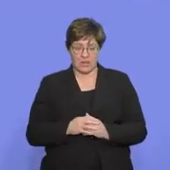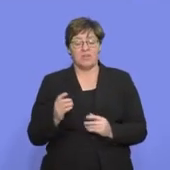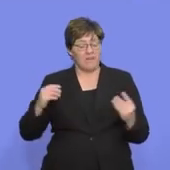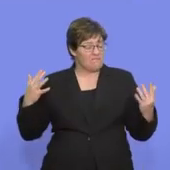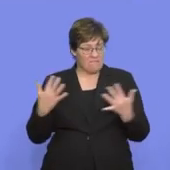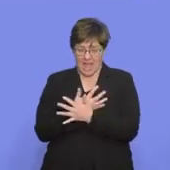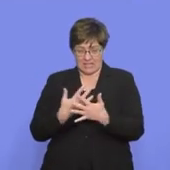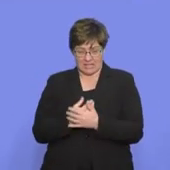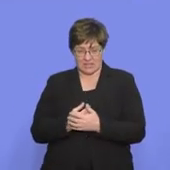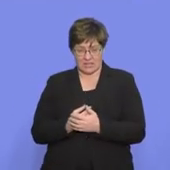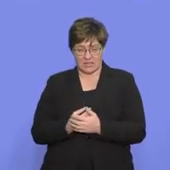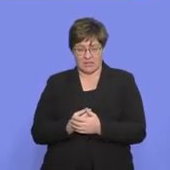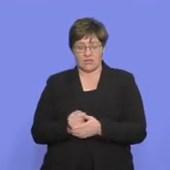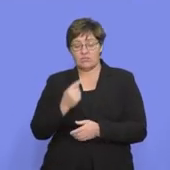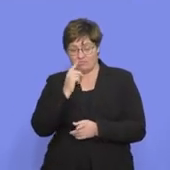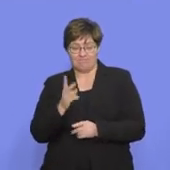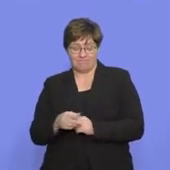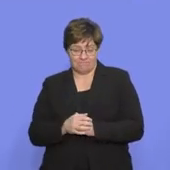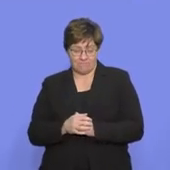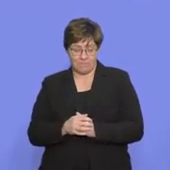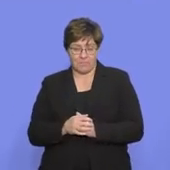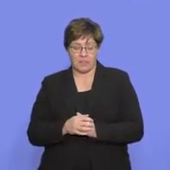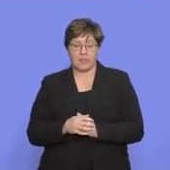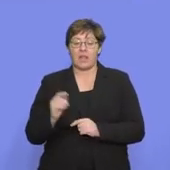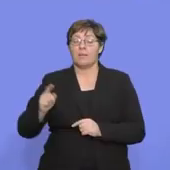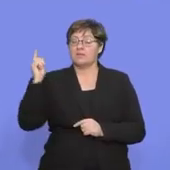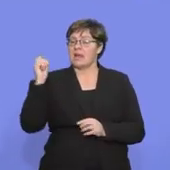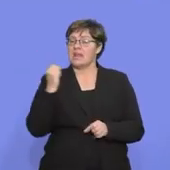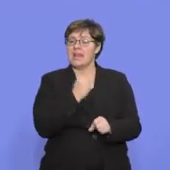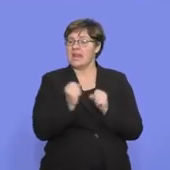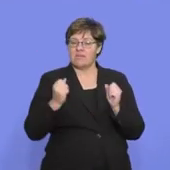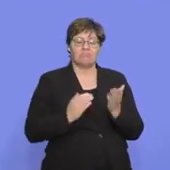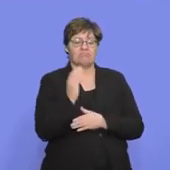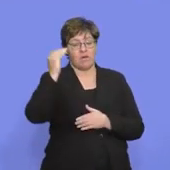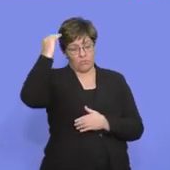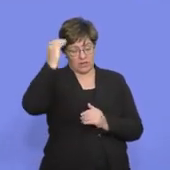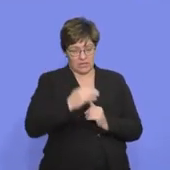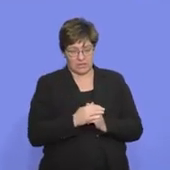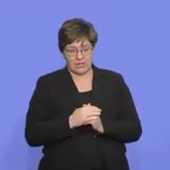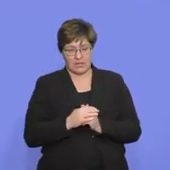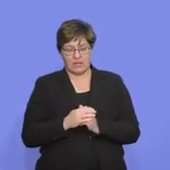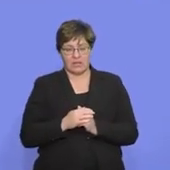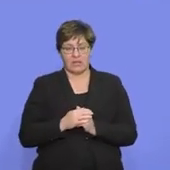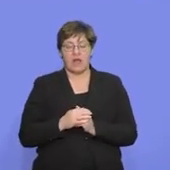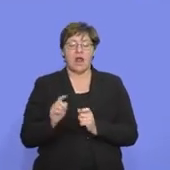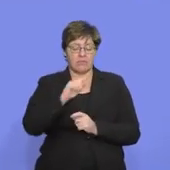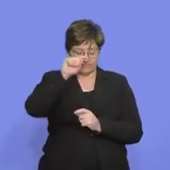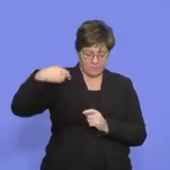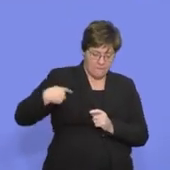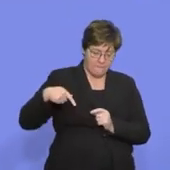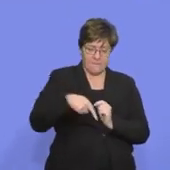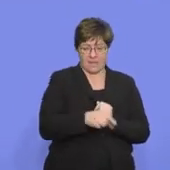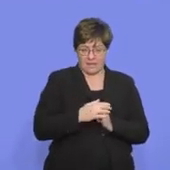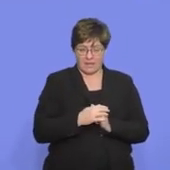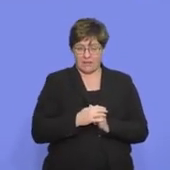quick, very fast to save you. And the impulse never goes through the brain. It immediately goes through the spinal cord back to your finger. So you don't